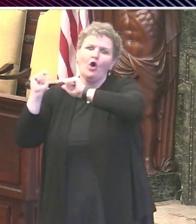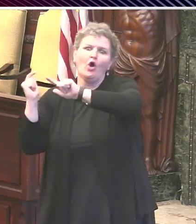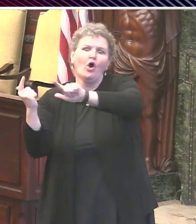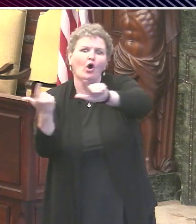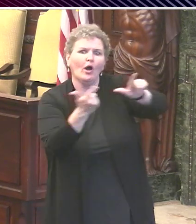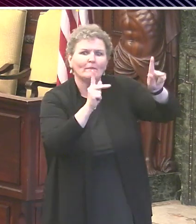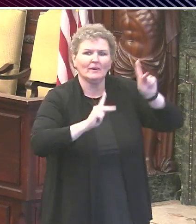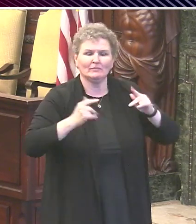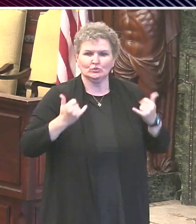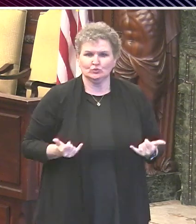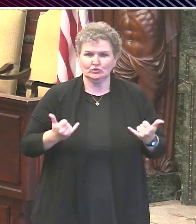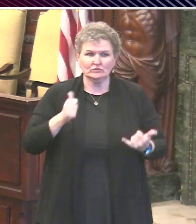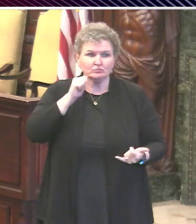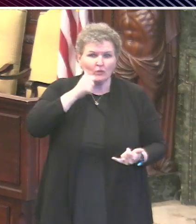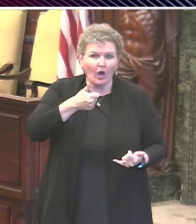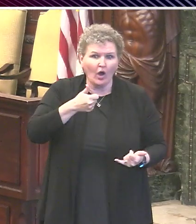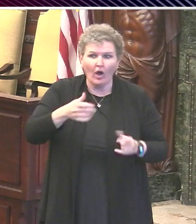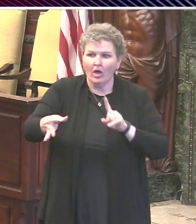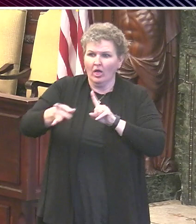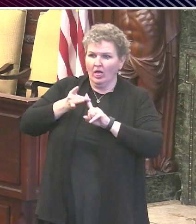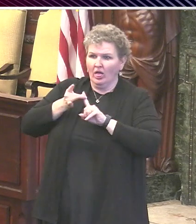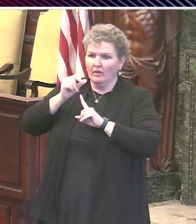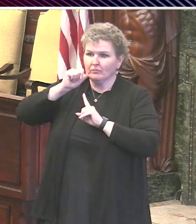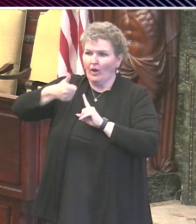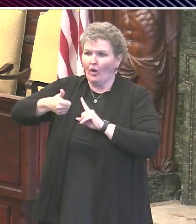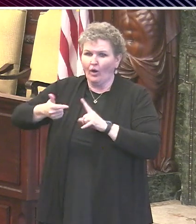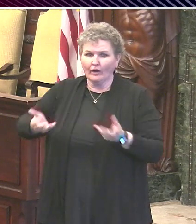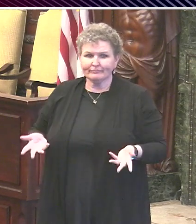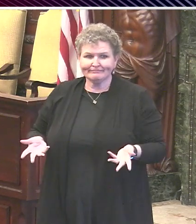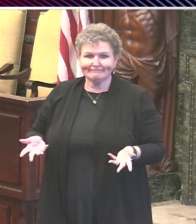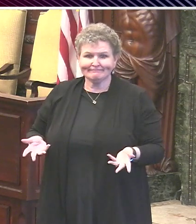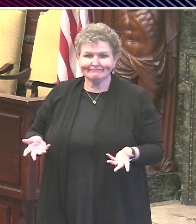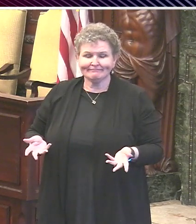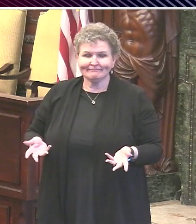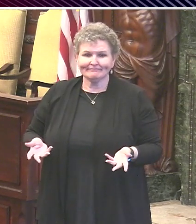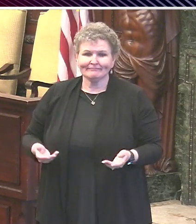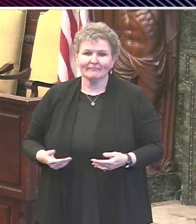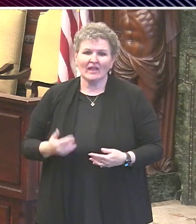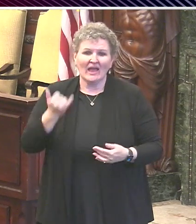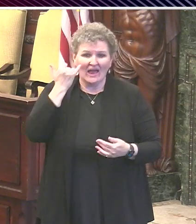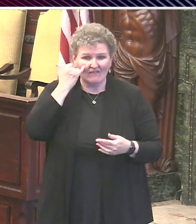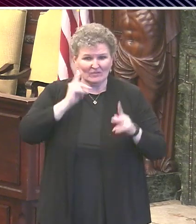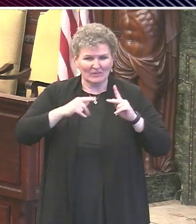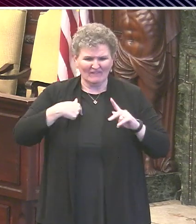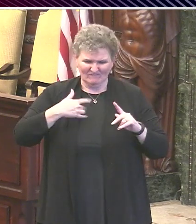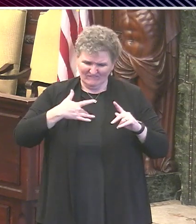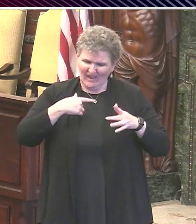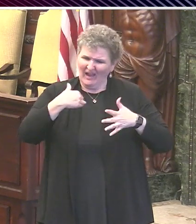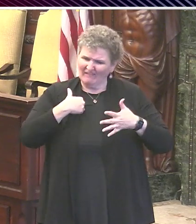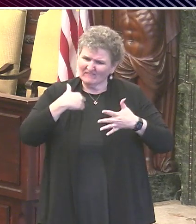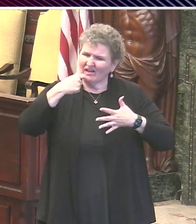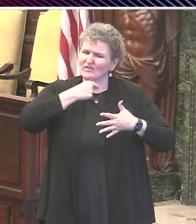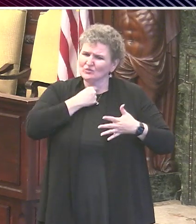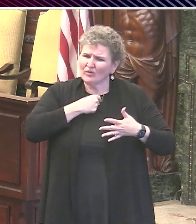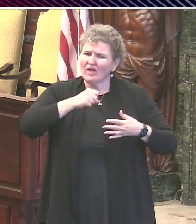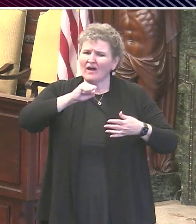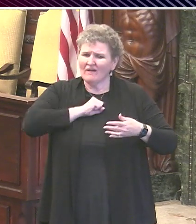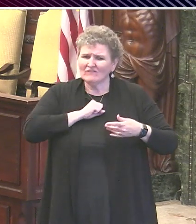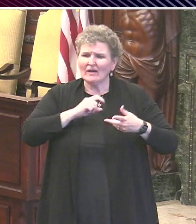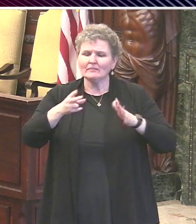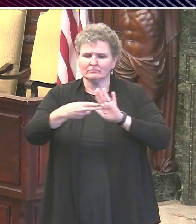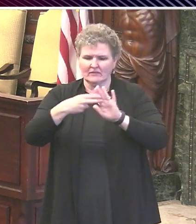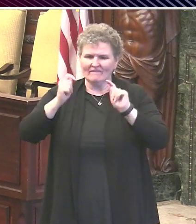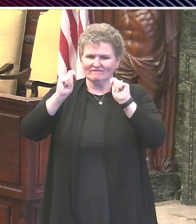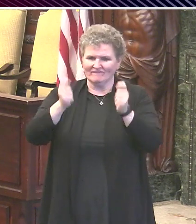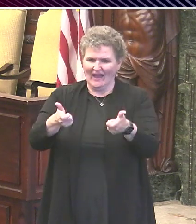happen tomorrow. So it's more, we want to know that if people have symptoms, that they can be identified right away, and that we are testing